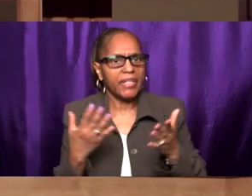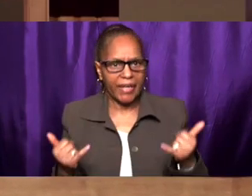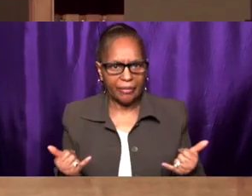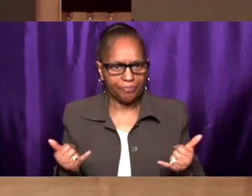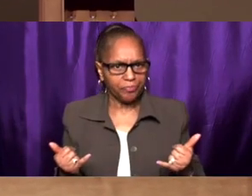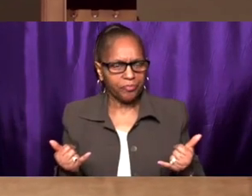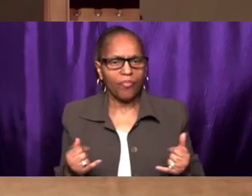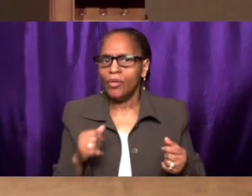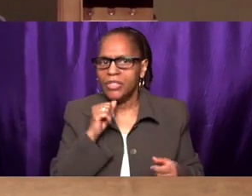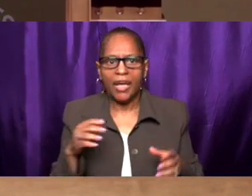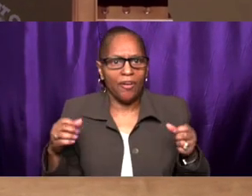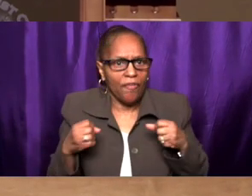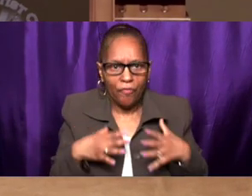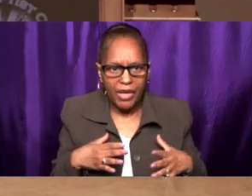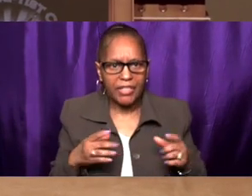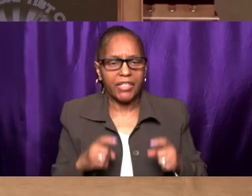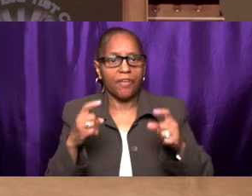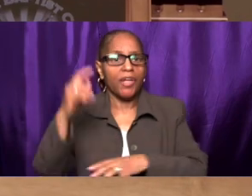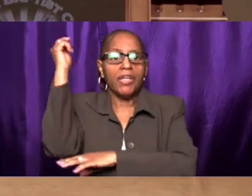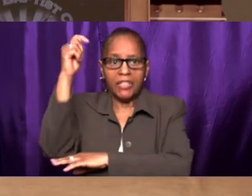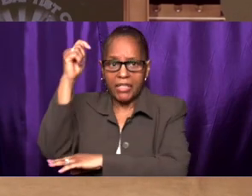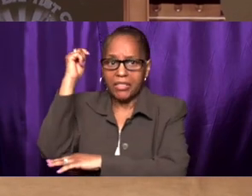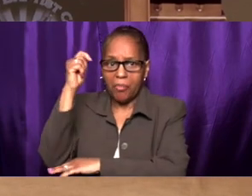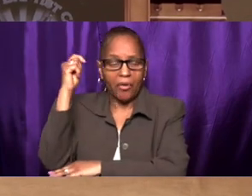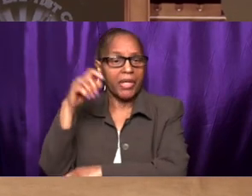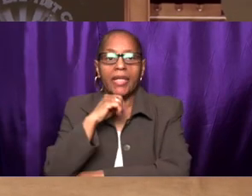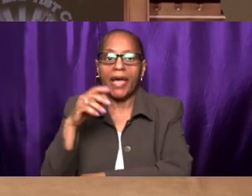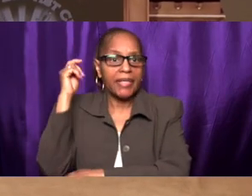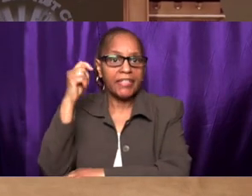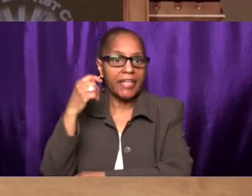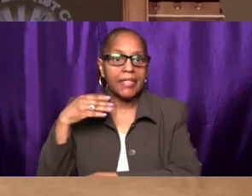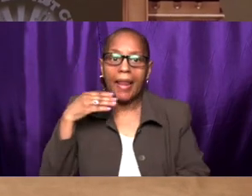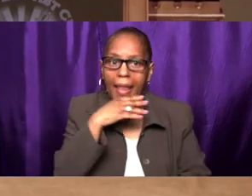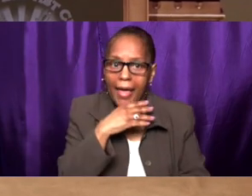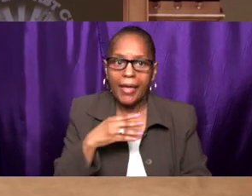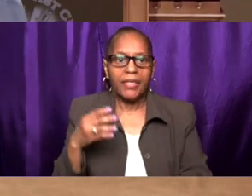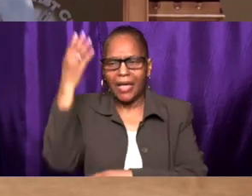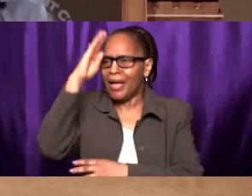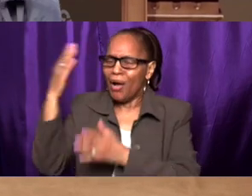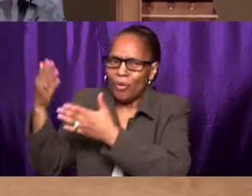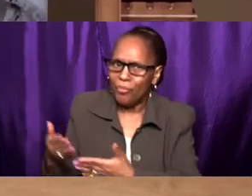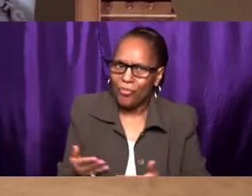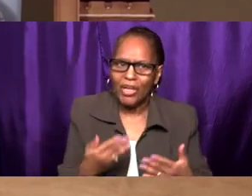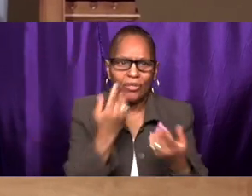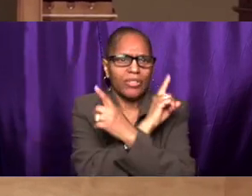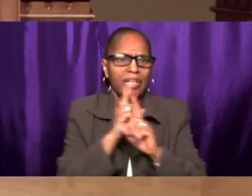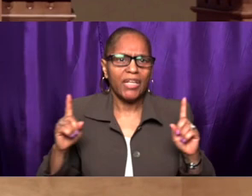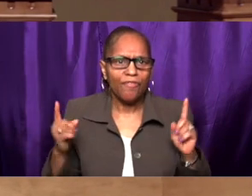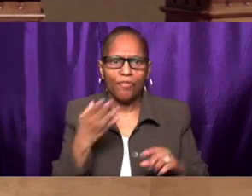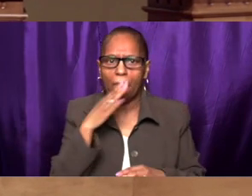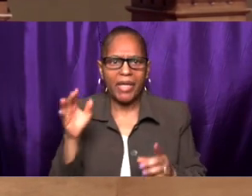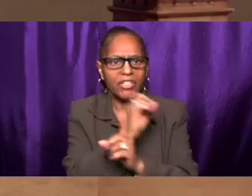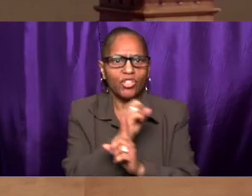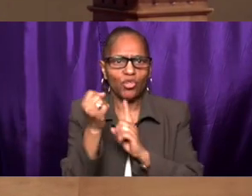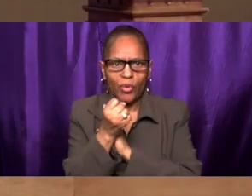of a test a lie and say, if God brought me out of some hell, he can bring you out of some hell. I got the church on some gas